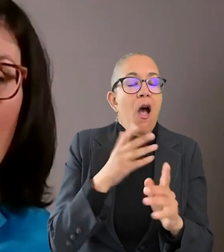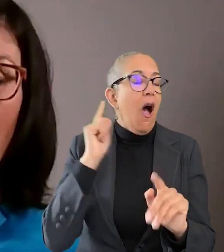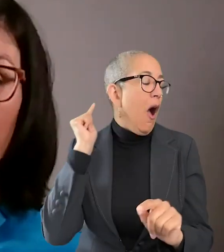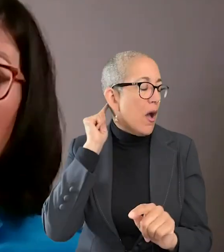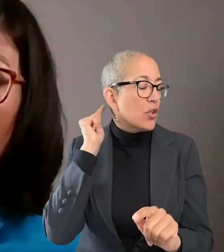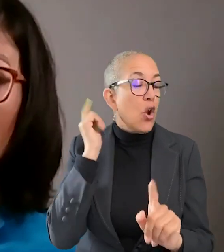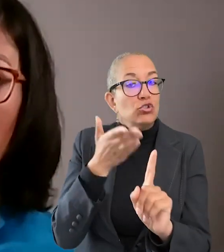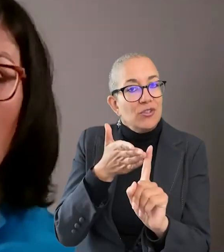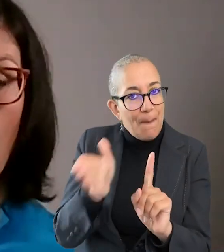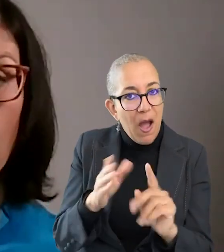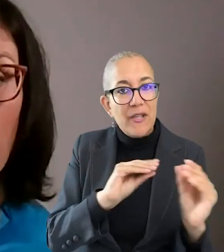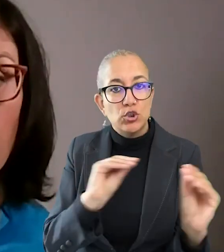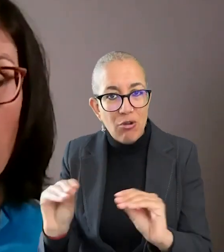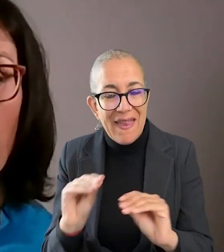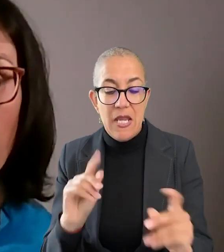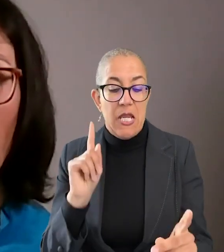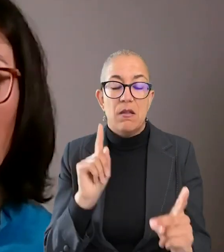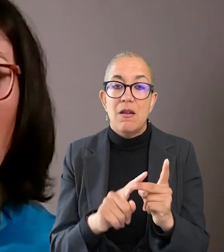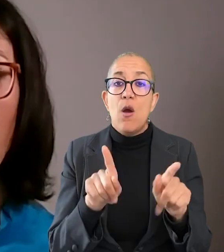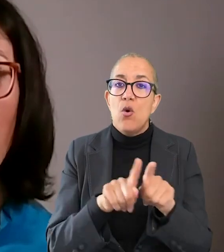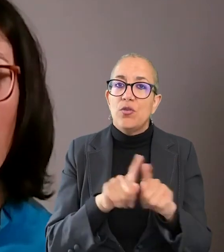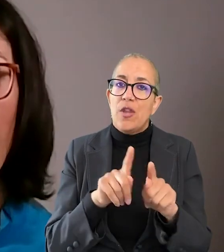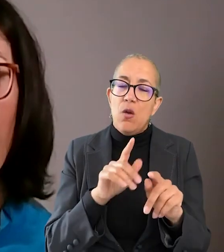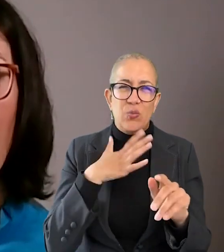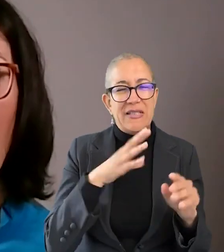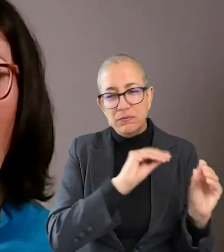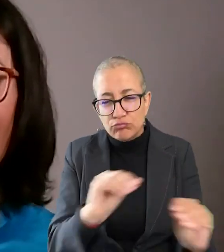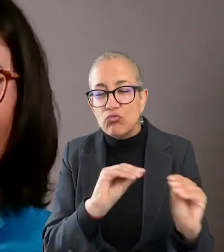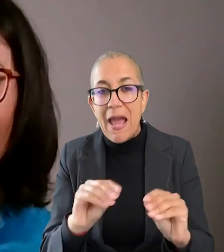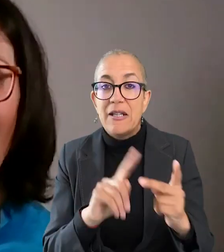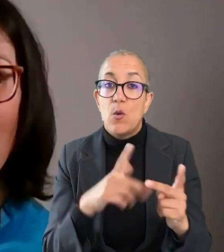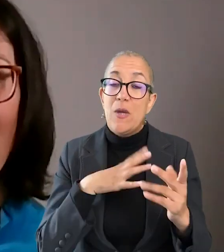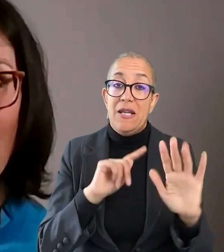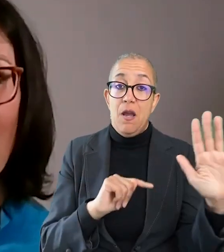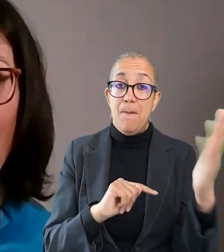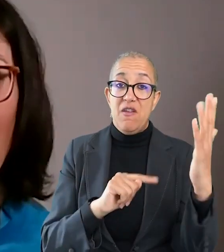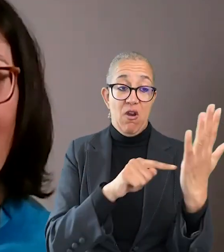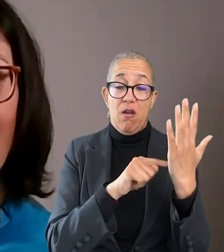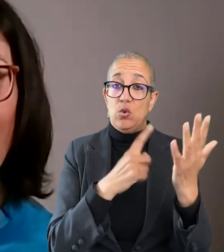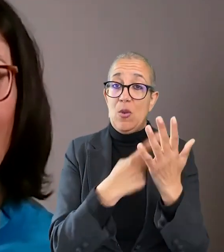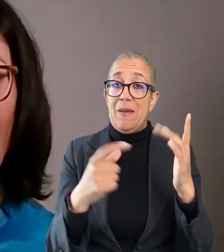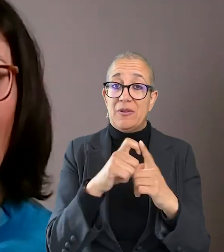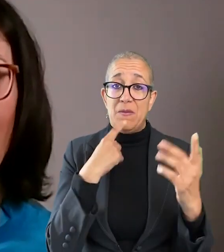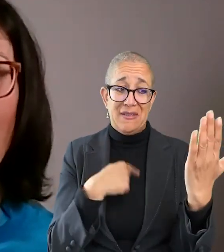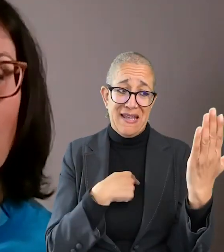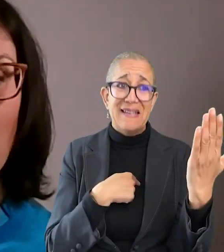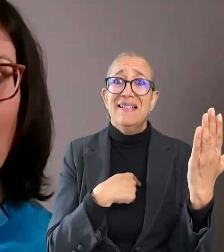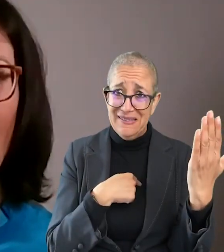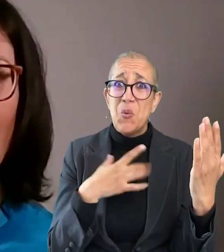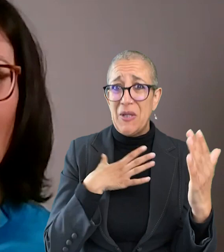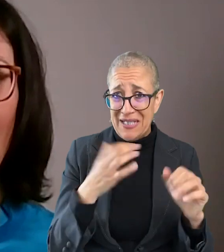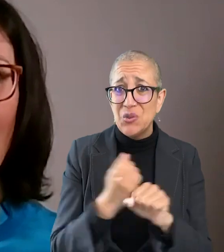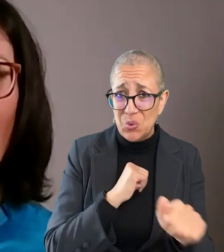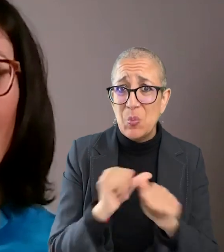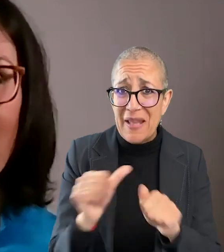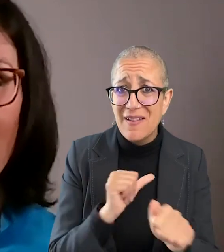training. I think it's also about us holding up to a mirror to ourselves to say, guys, we should be doing better. And it's not just